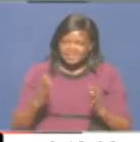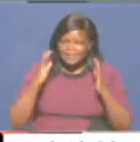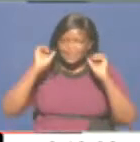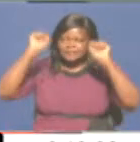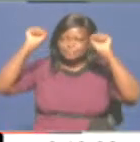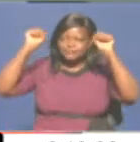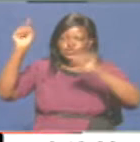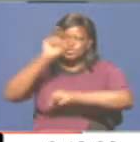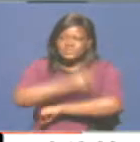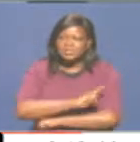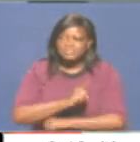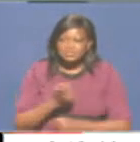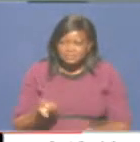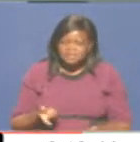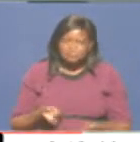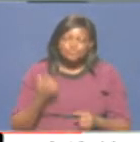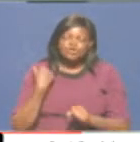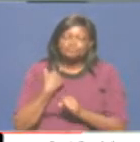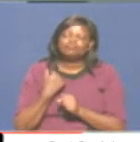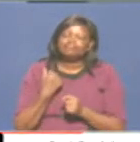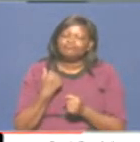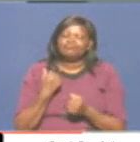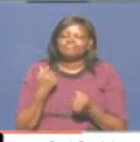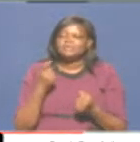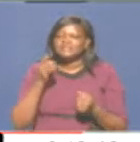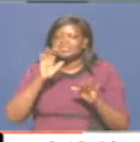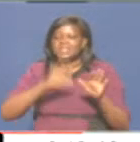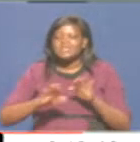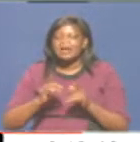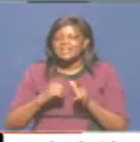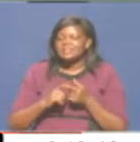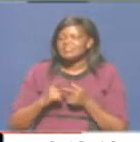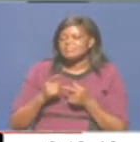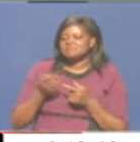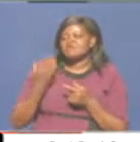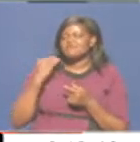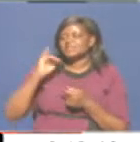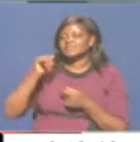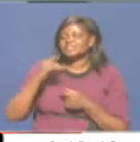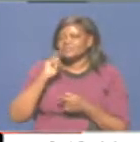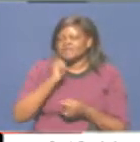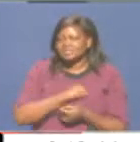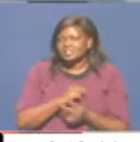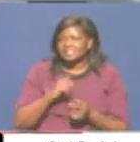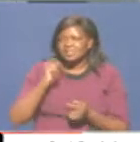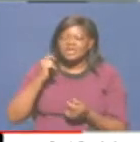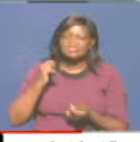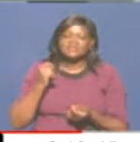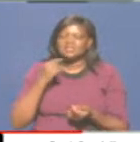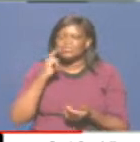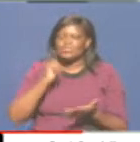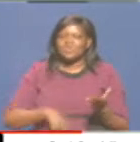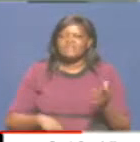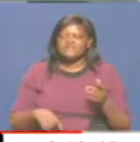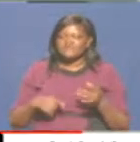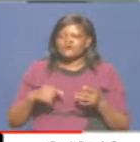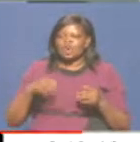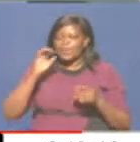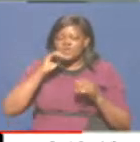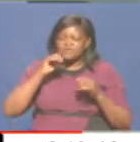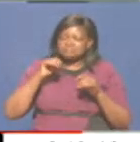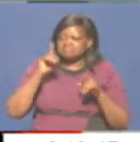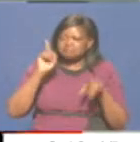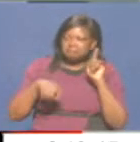Mashujaa Day to be held in Kirinyaga, as Jacob Kioria told us a short while ago, Kenyans have expressed varied views on their